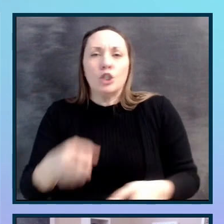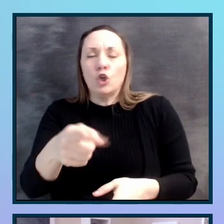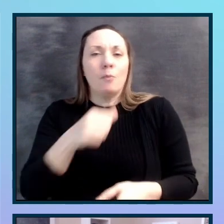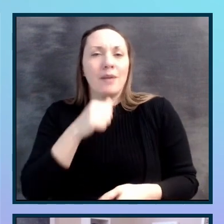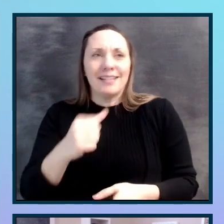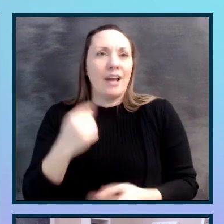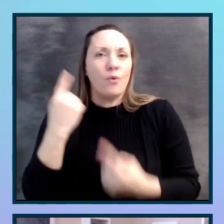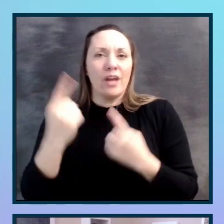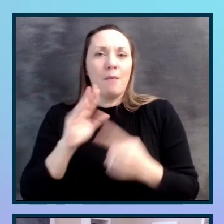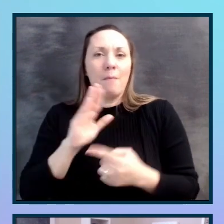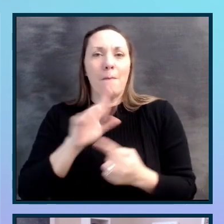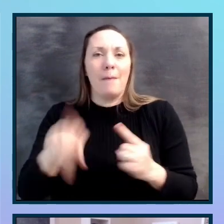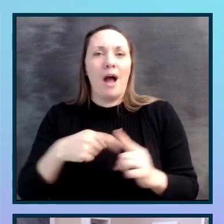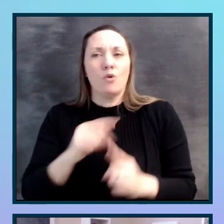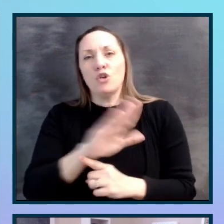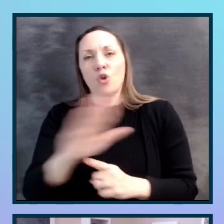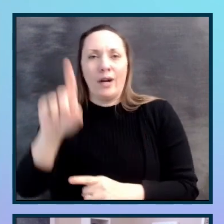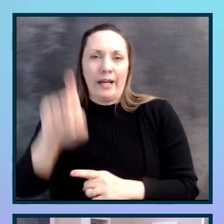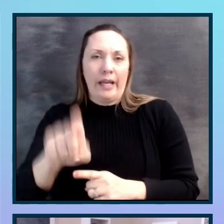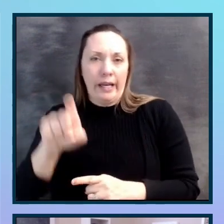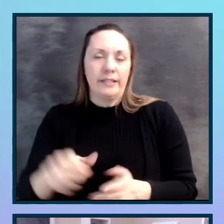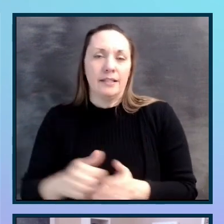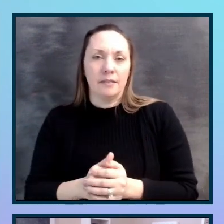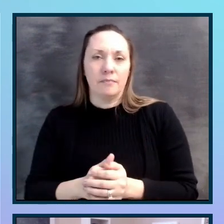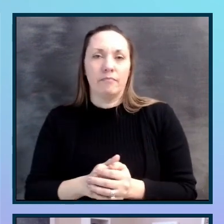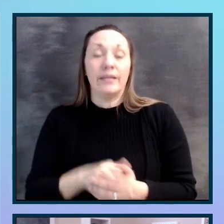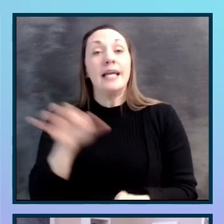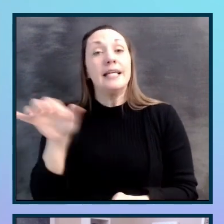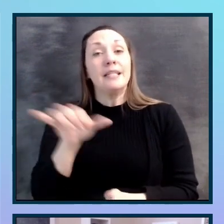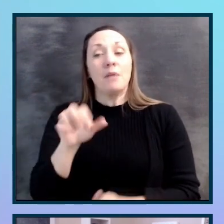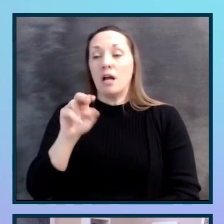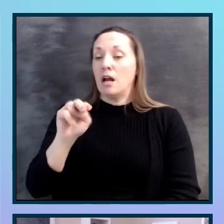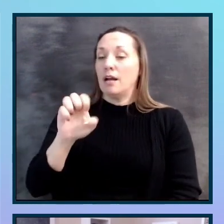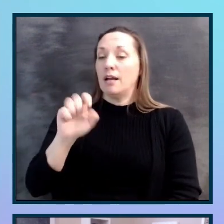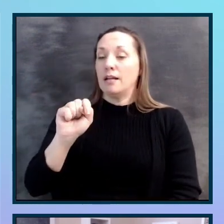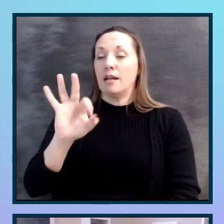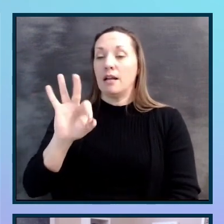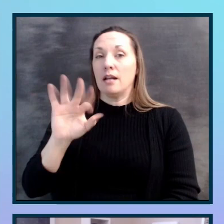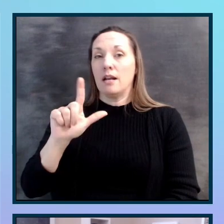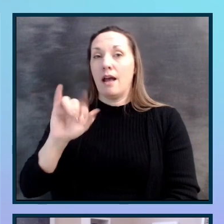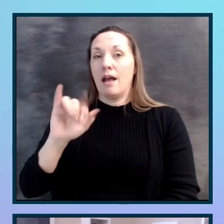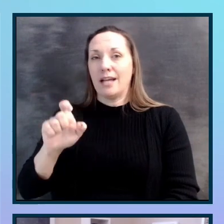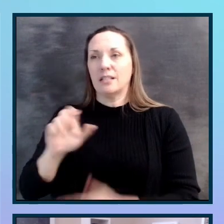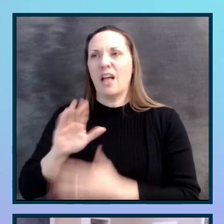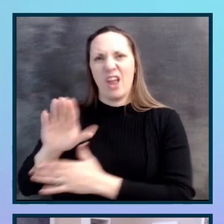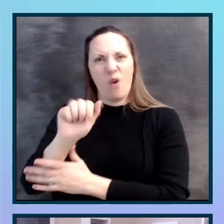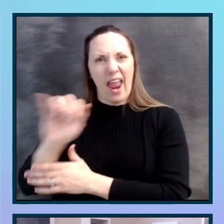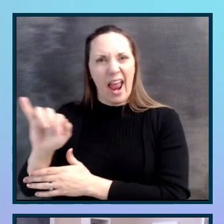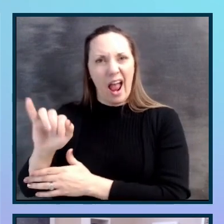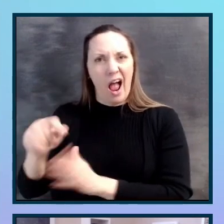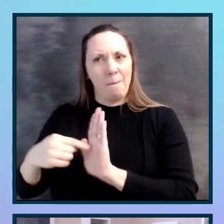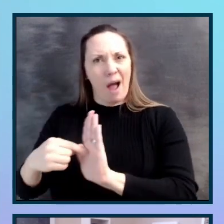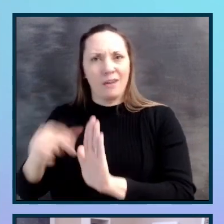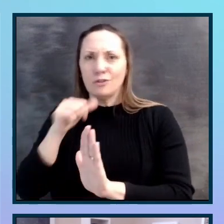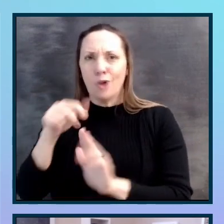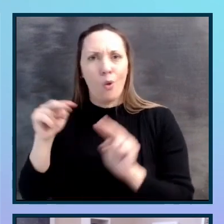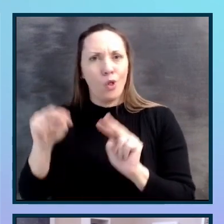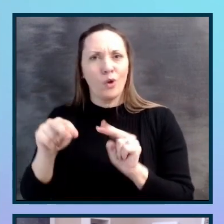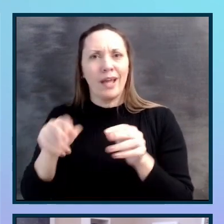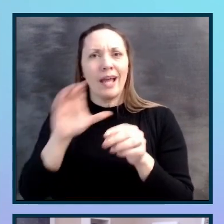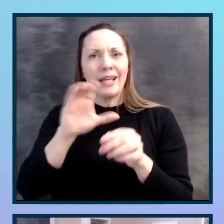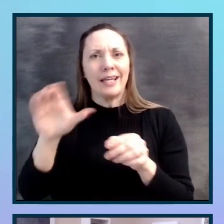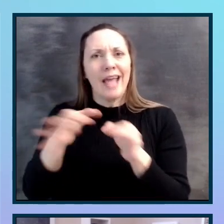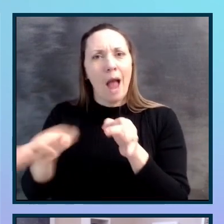your needs into account. Similarly, Netflix, its AI models don't look at things like captions